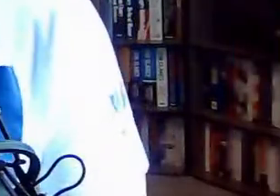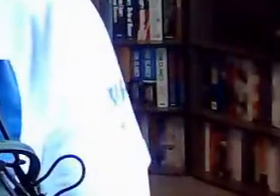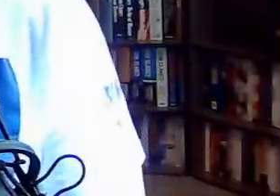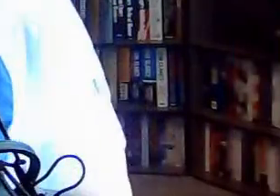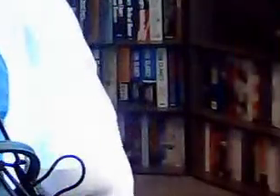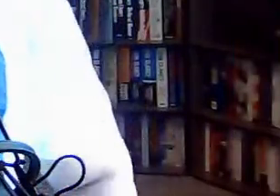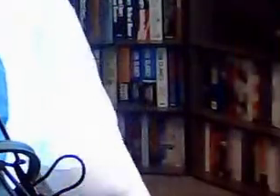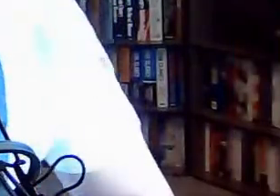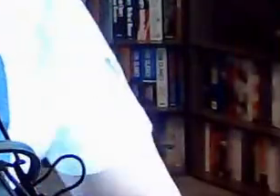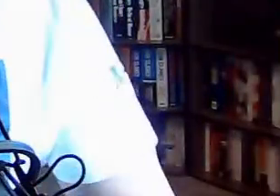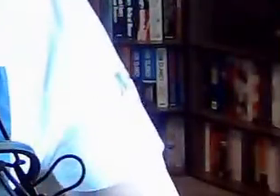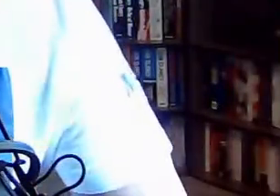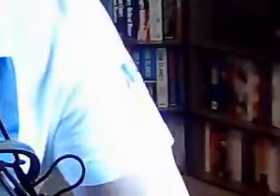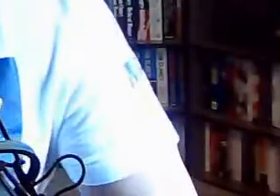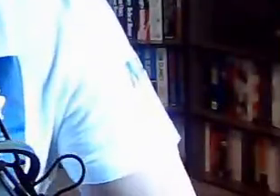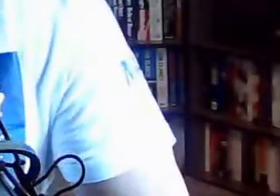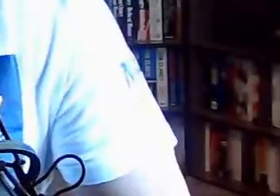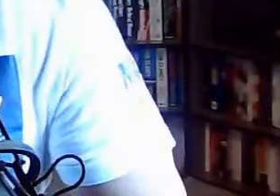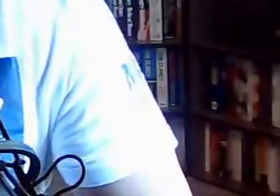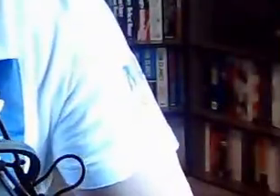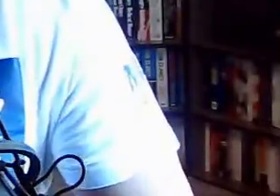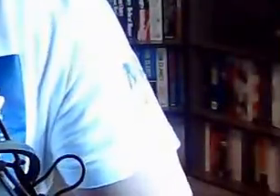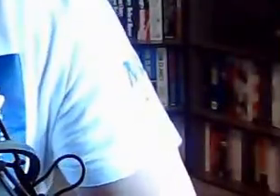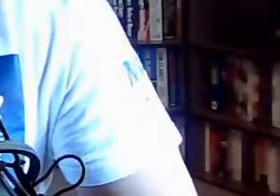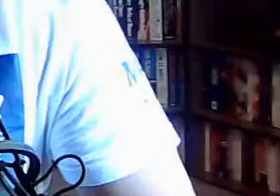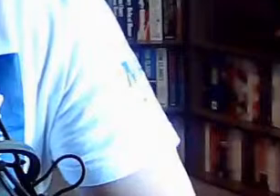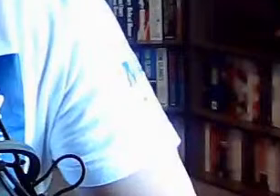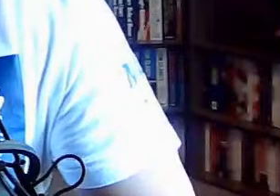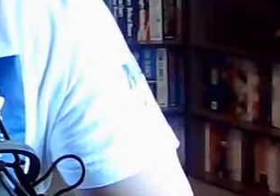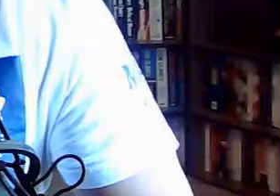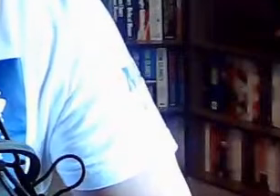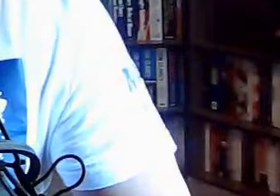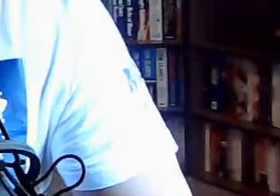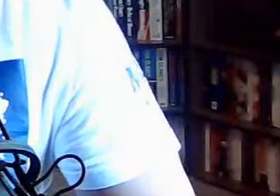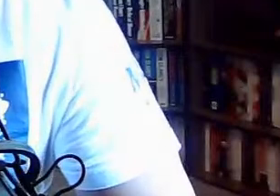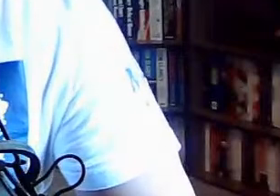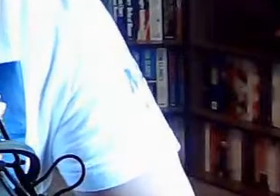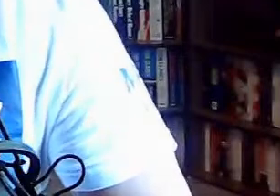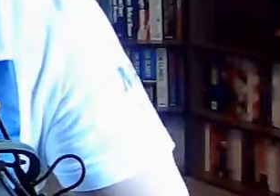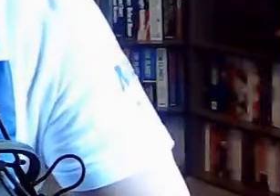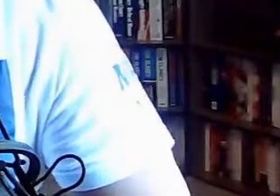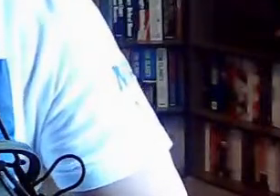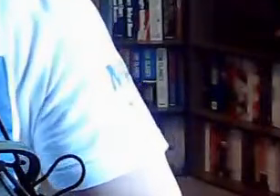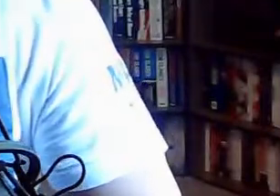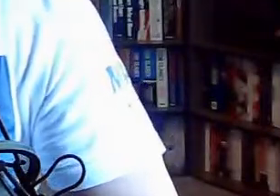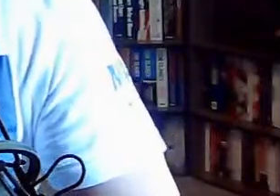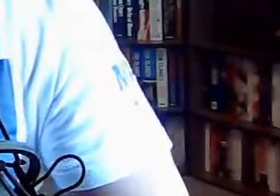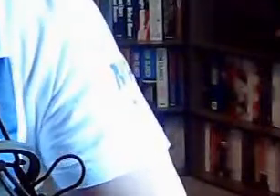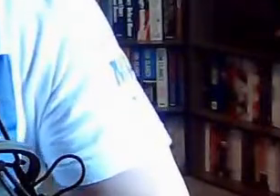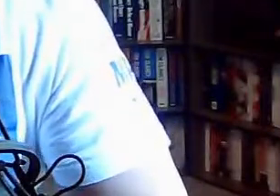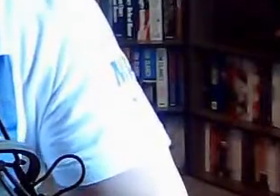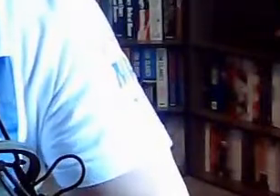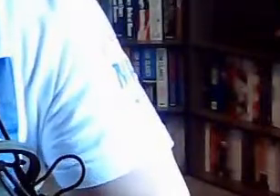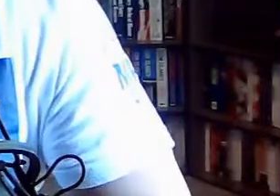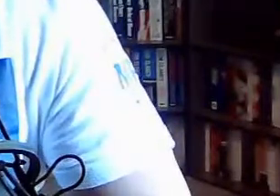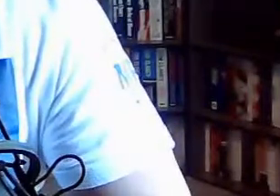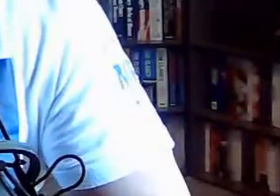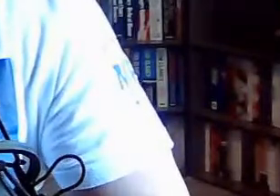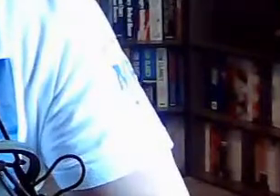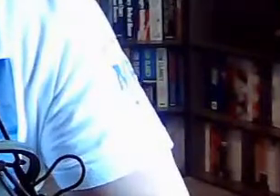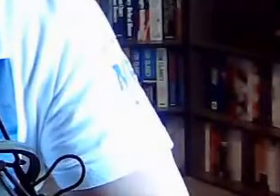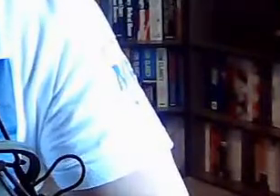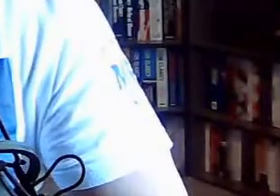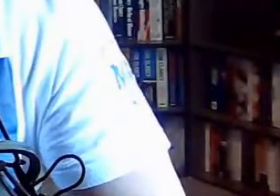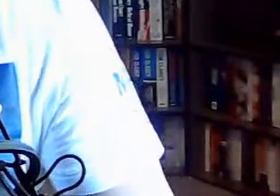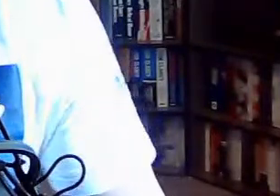Okay, we are now just waiting. At any moment, RFK Jr. will be live with a very special announcement. Several places that